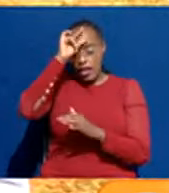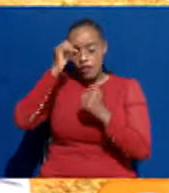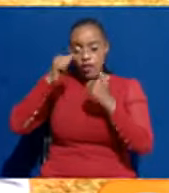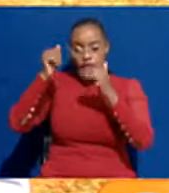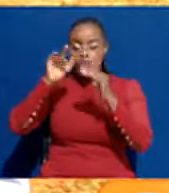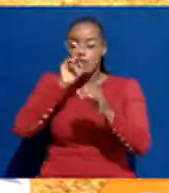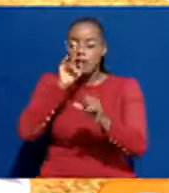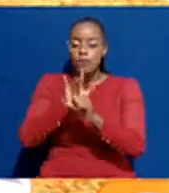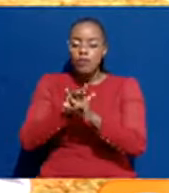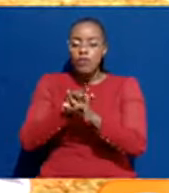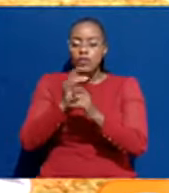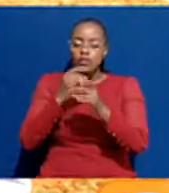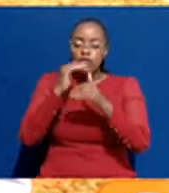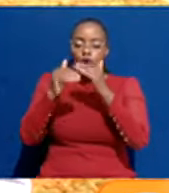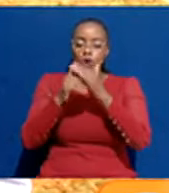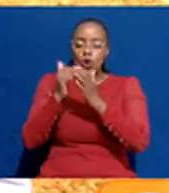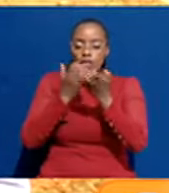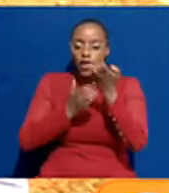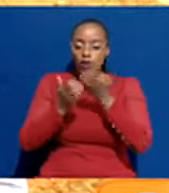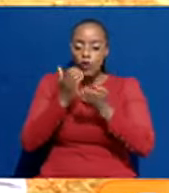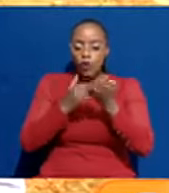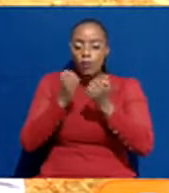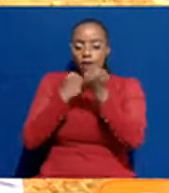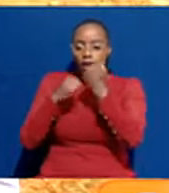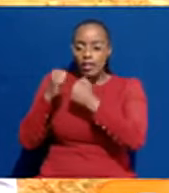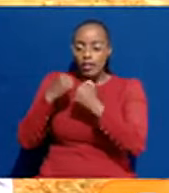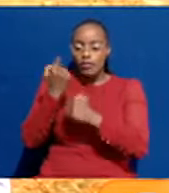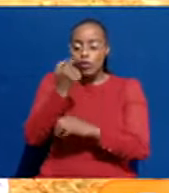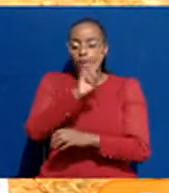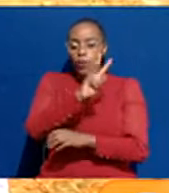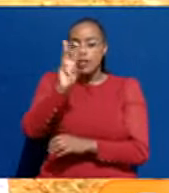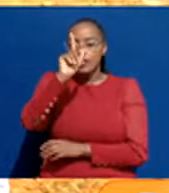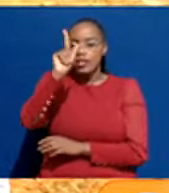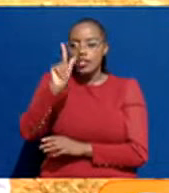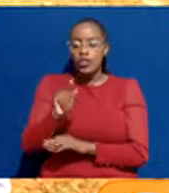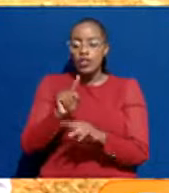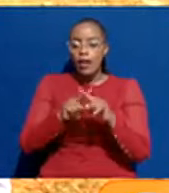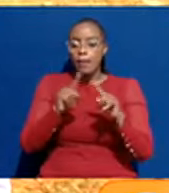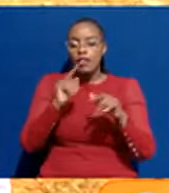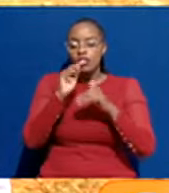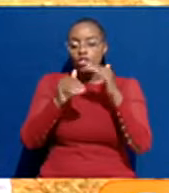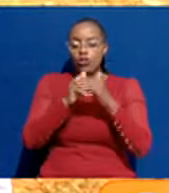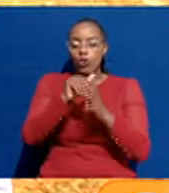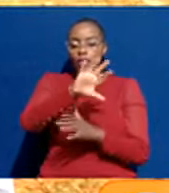officials promising to revitalize all economic activities not only in Western region but across all